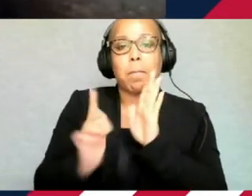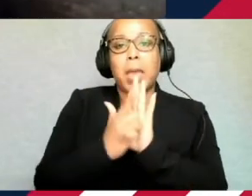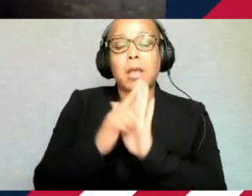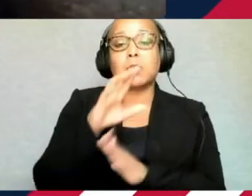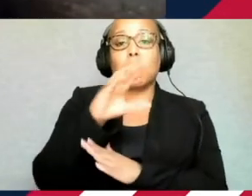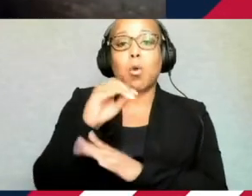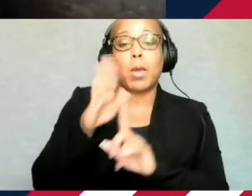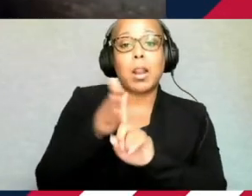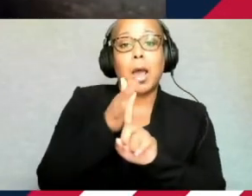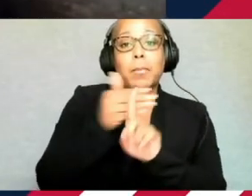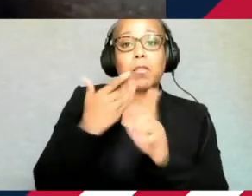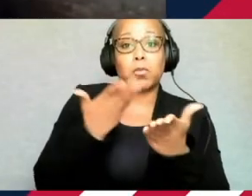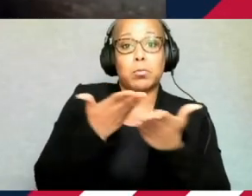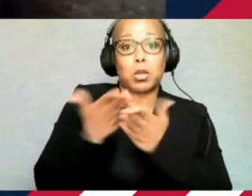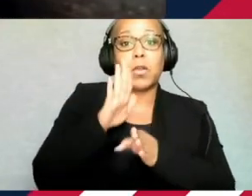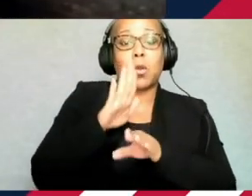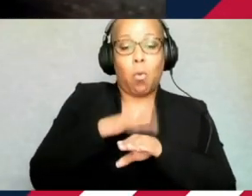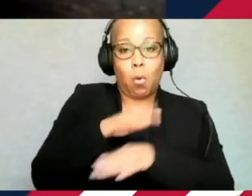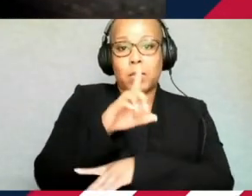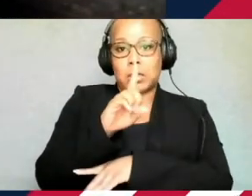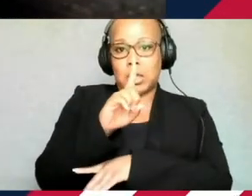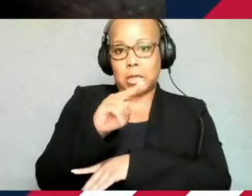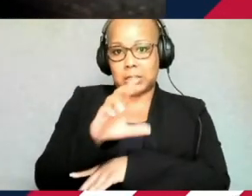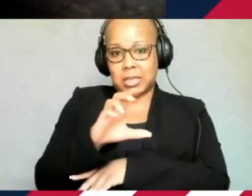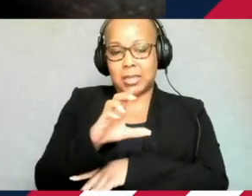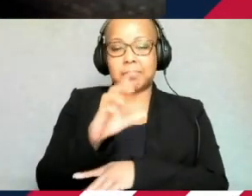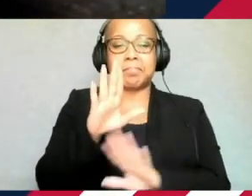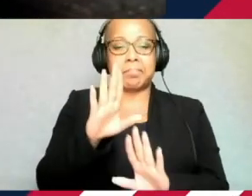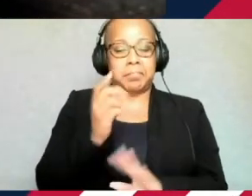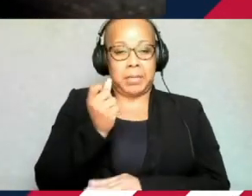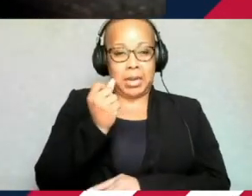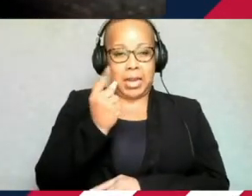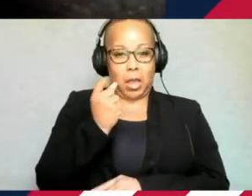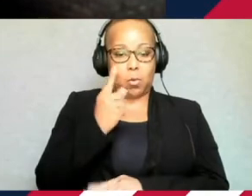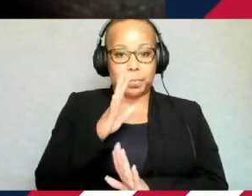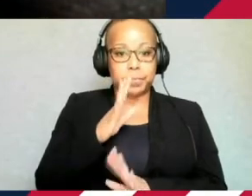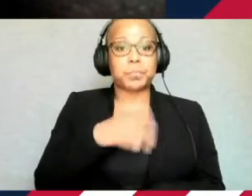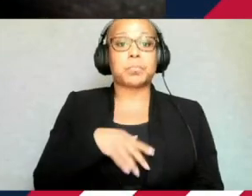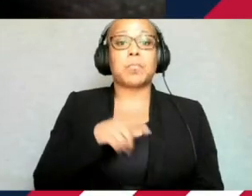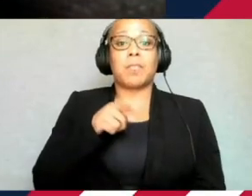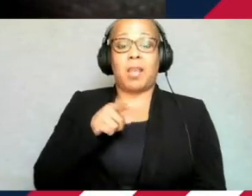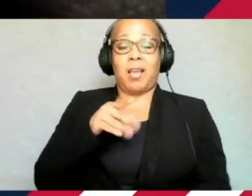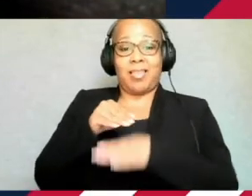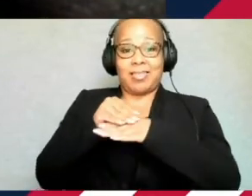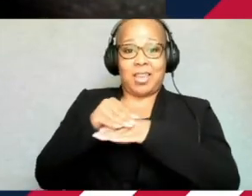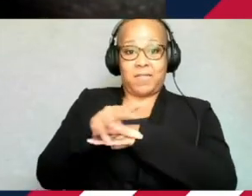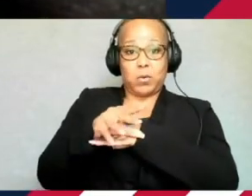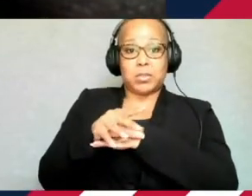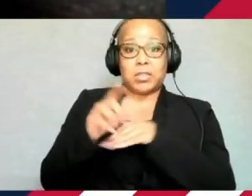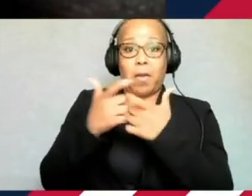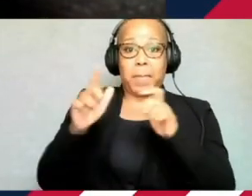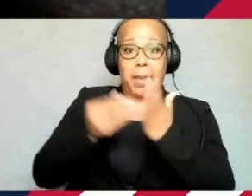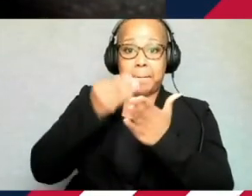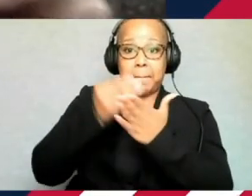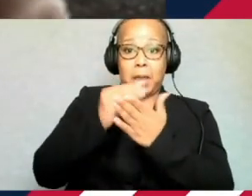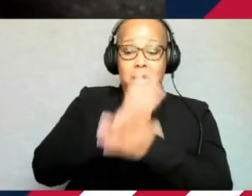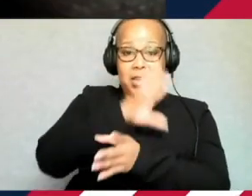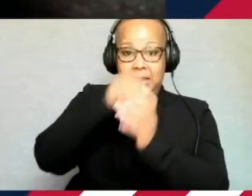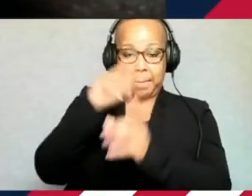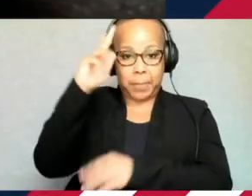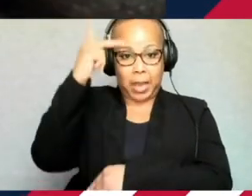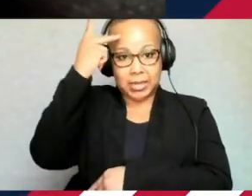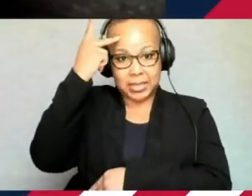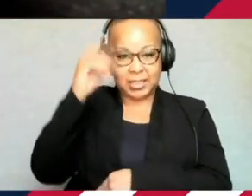from serving on the DNC. Now, the corrupting influence of big money in politics is